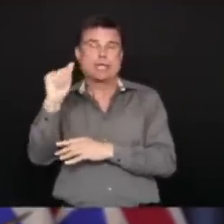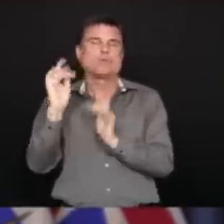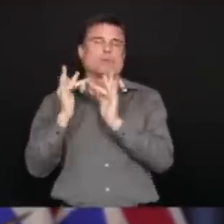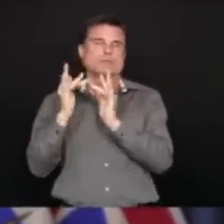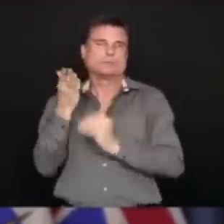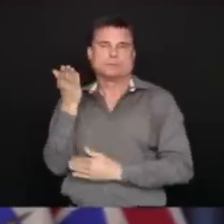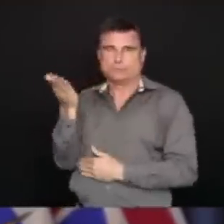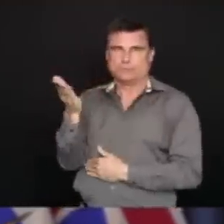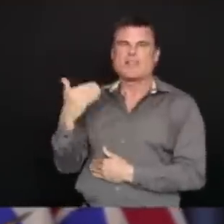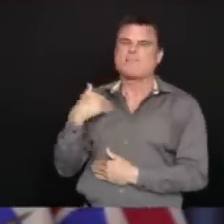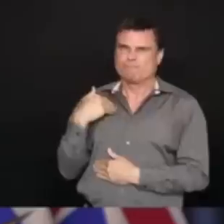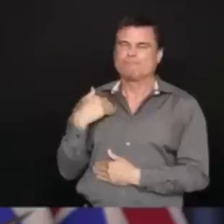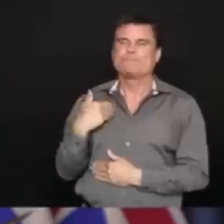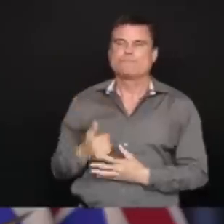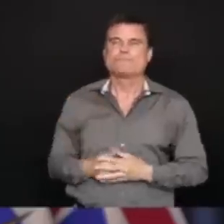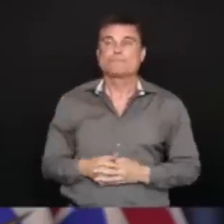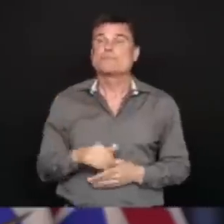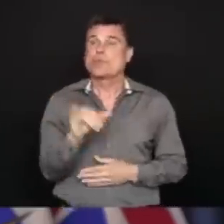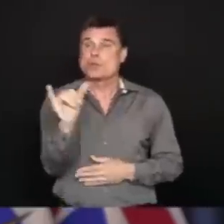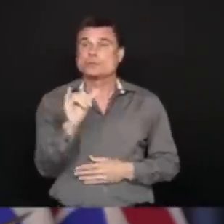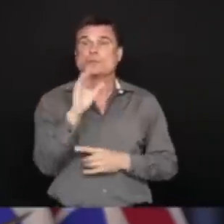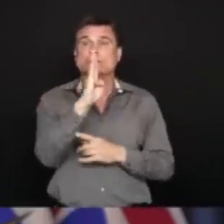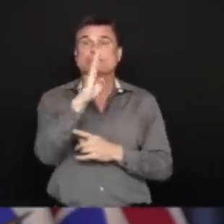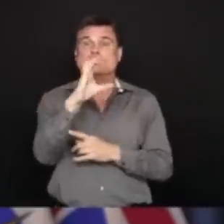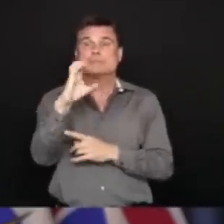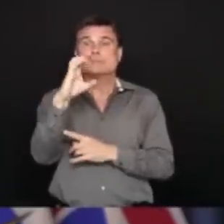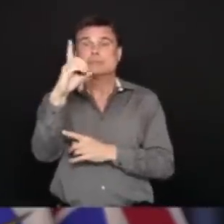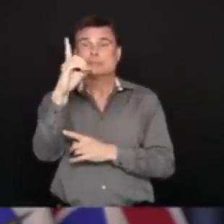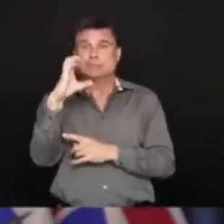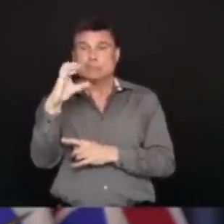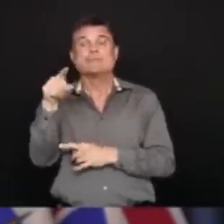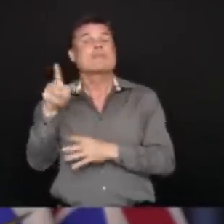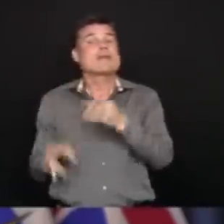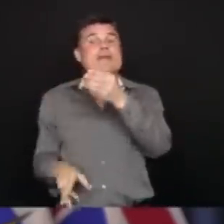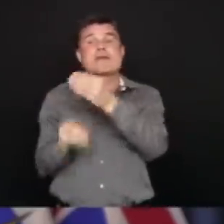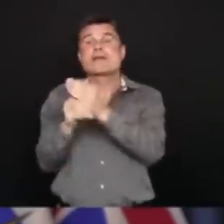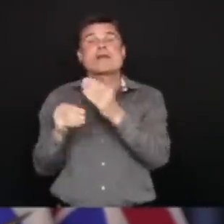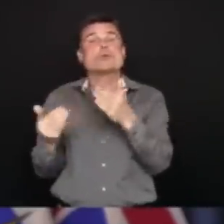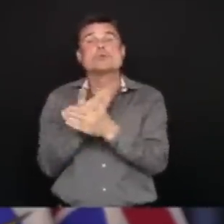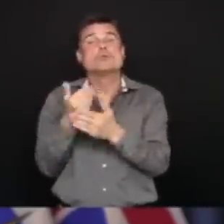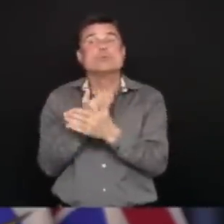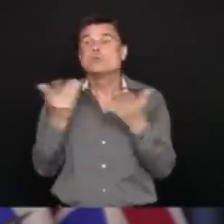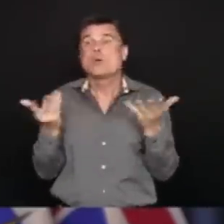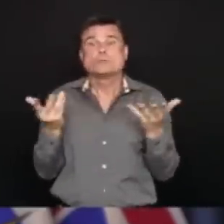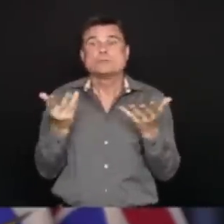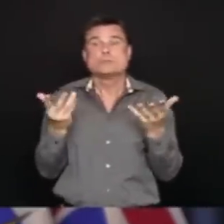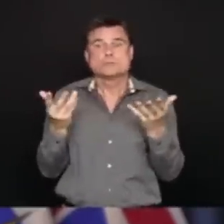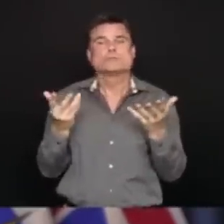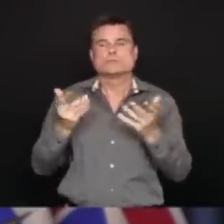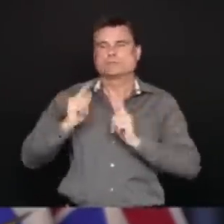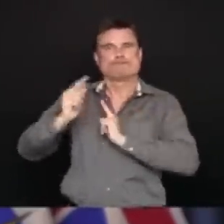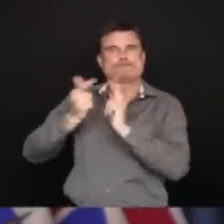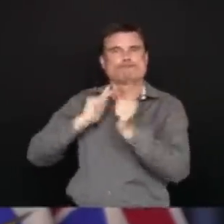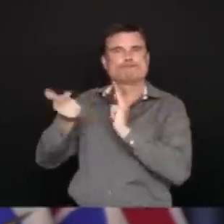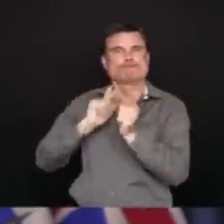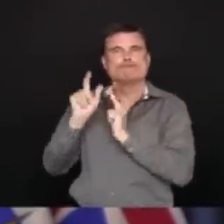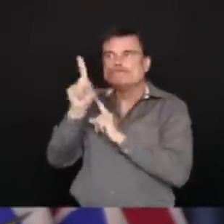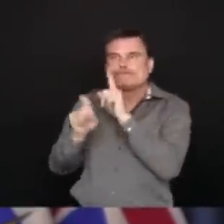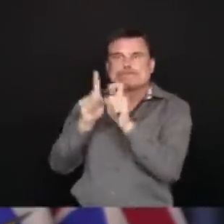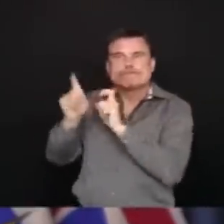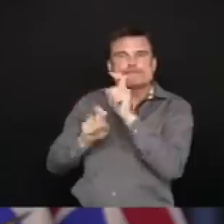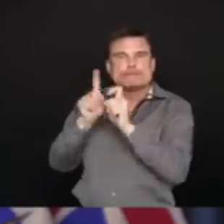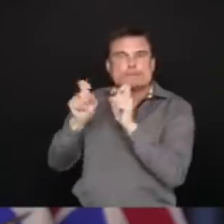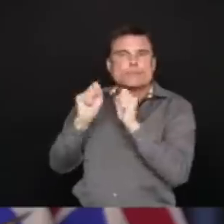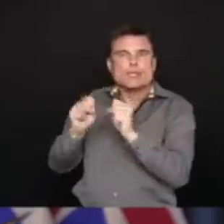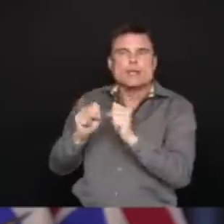new interactive dashboard that allows you to get ongoing real-time information that's posted online, and you